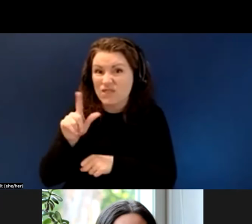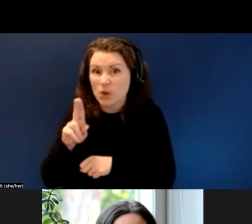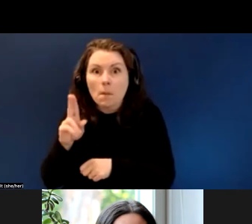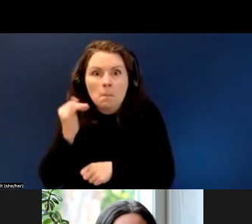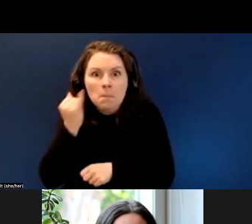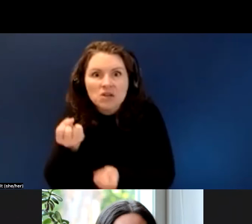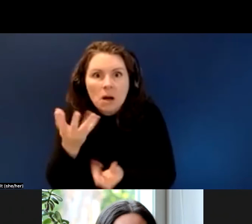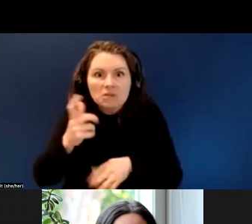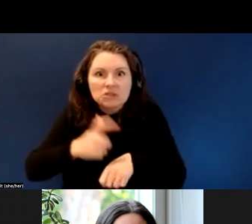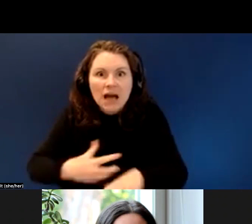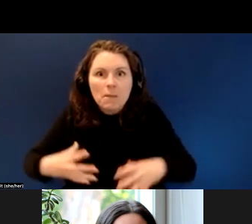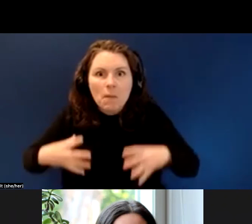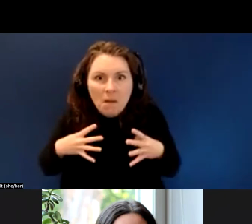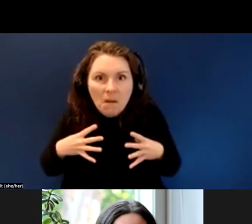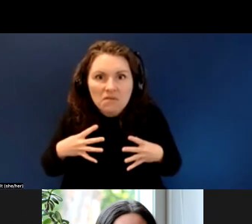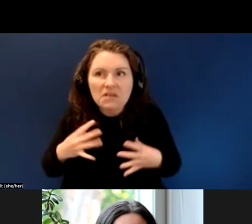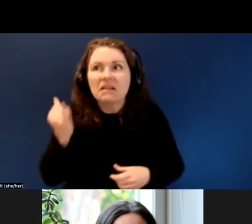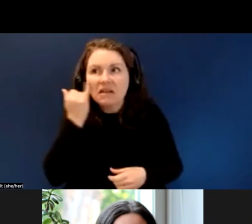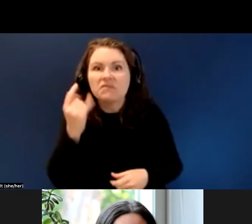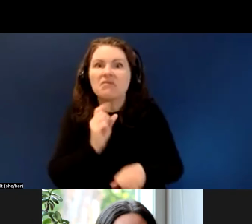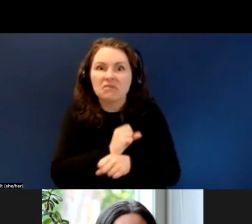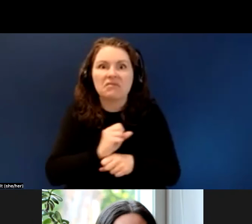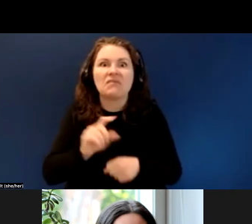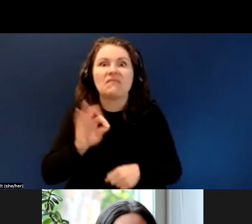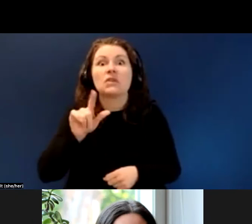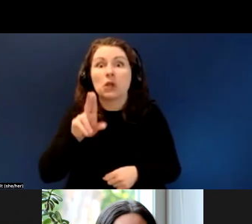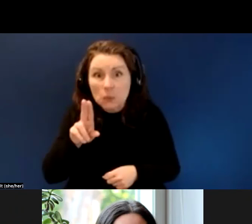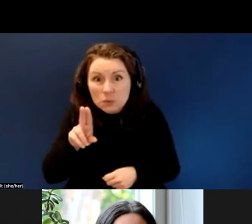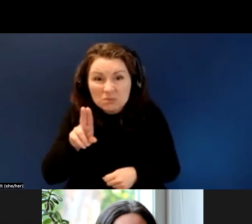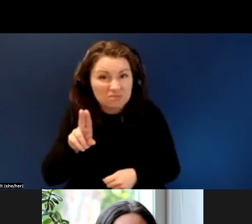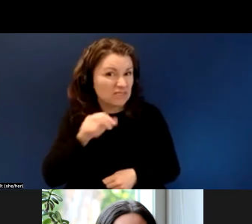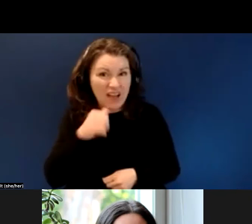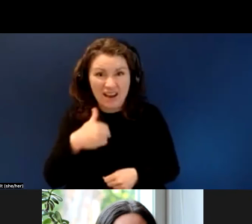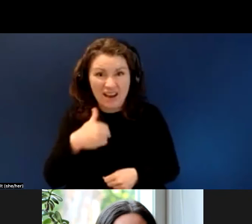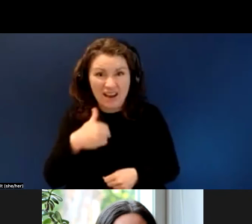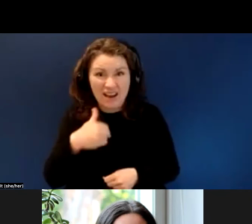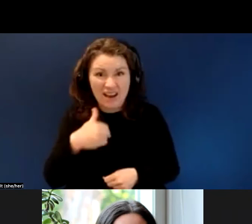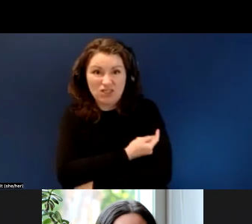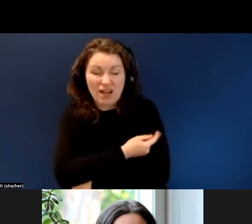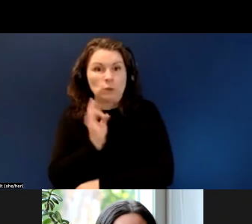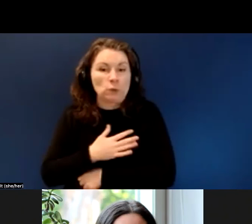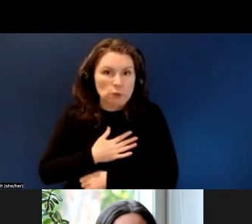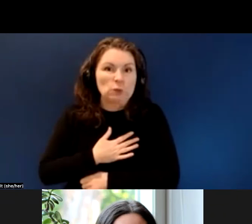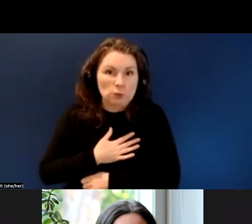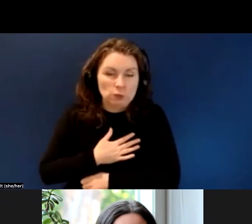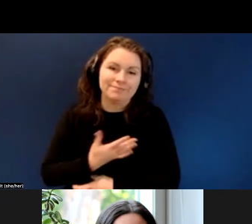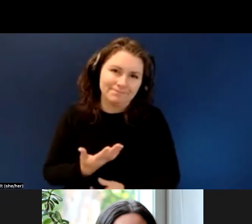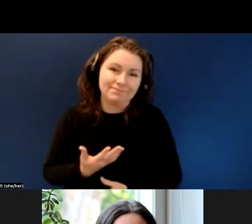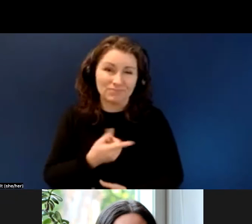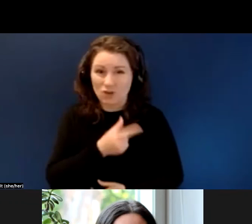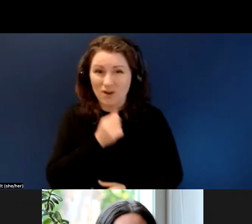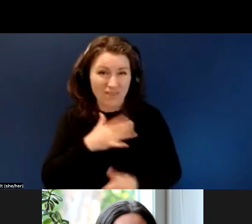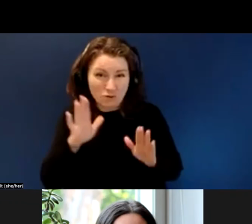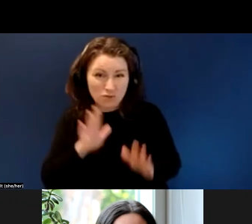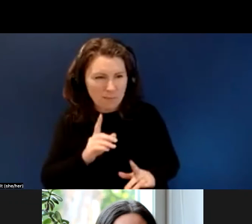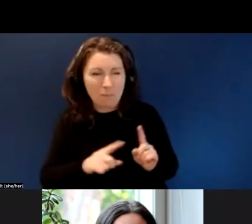time you would have to take off if you didn't get the flu shot this year? So yes, you're not feeling